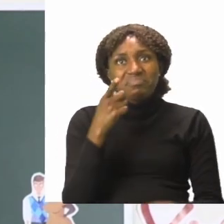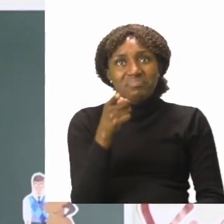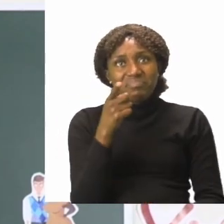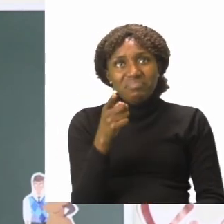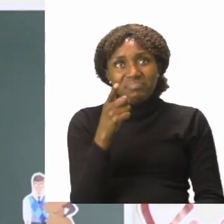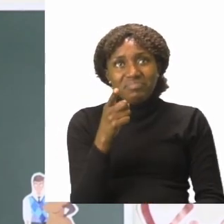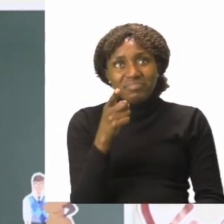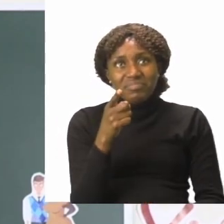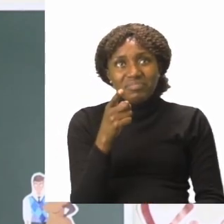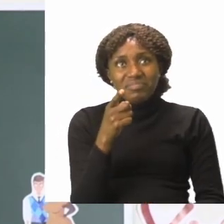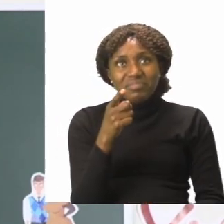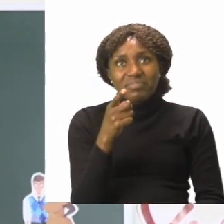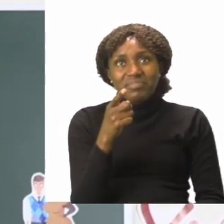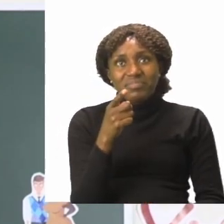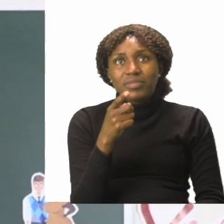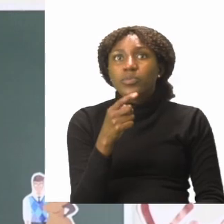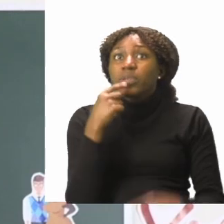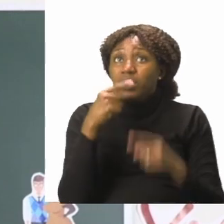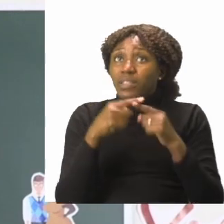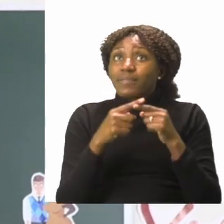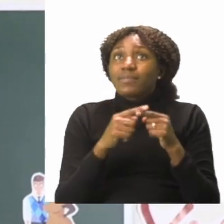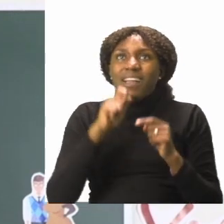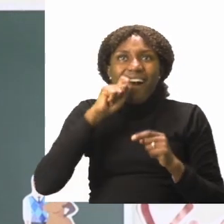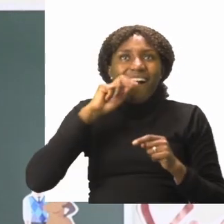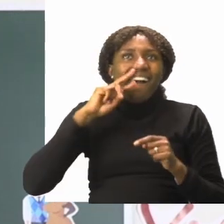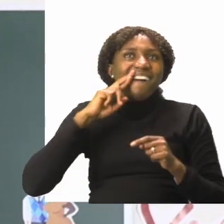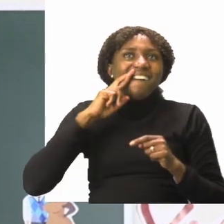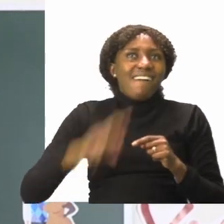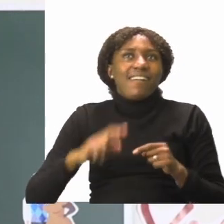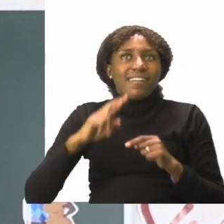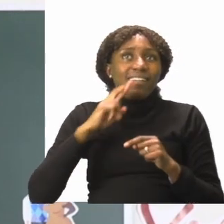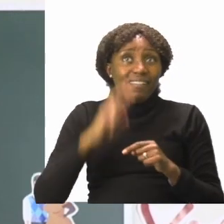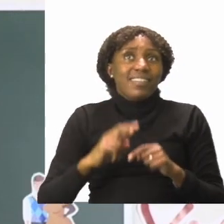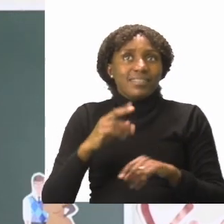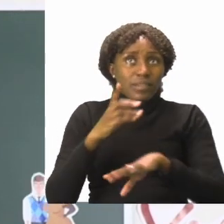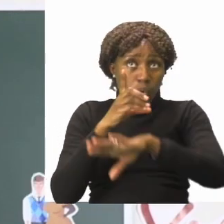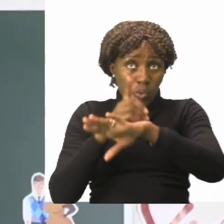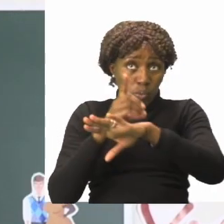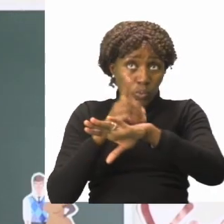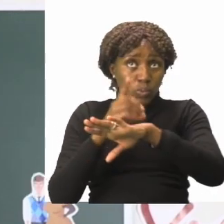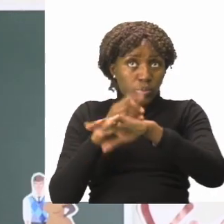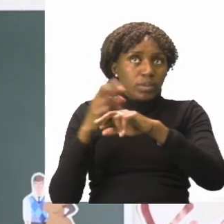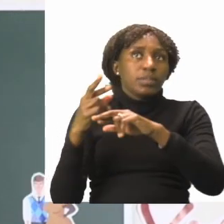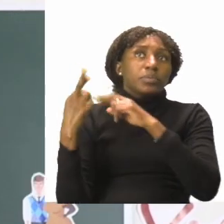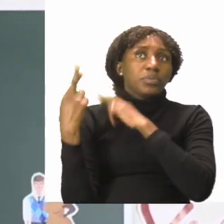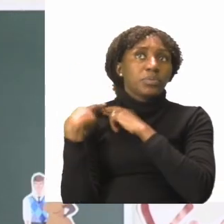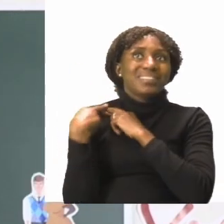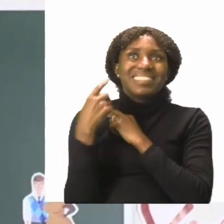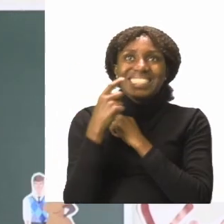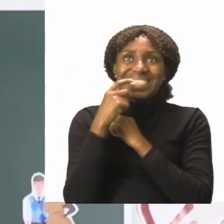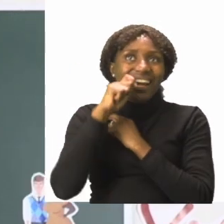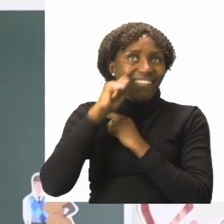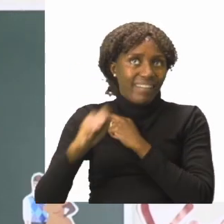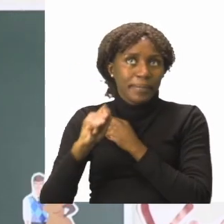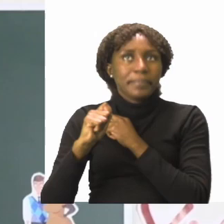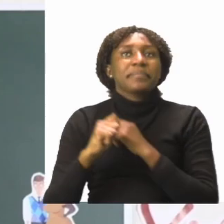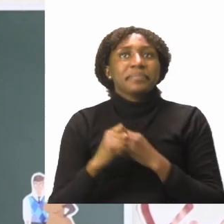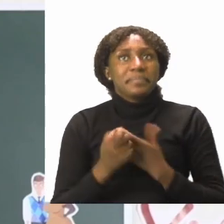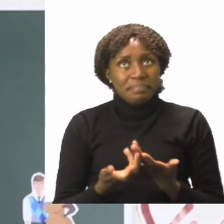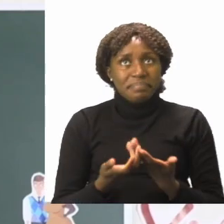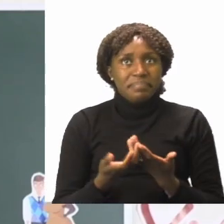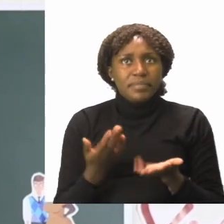a dentist. Now a dentist is someone who's very important because they help to keep our